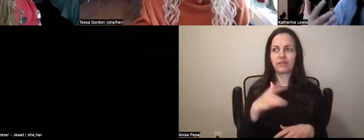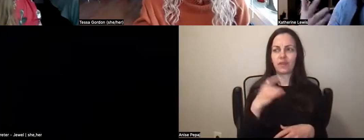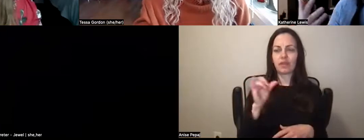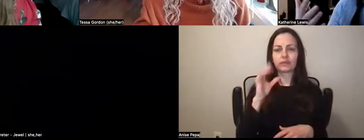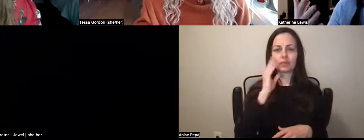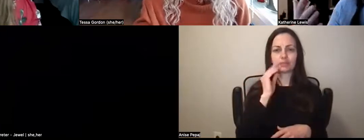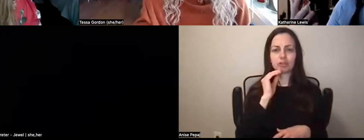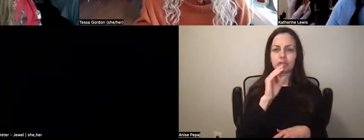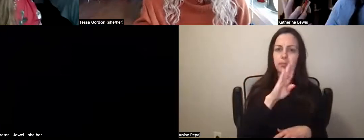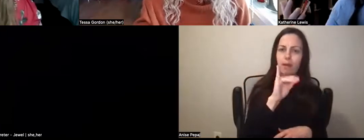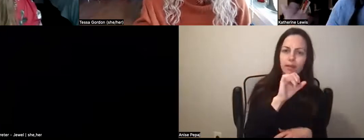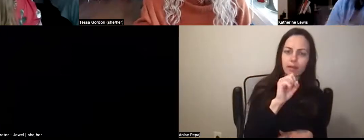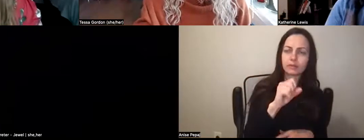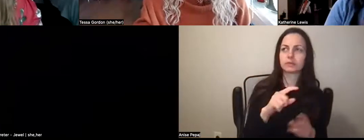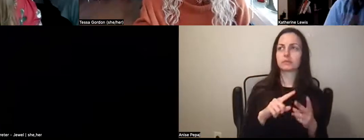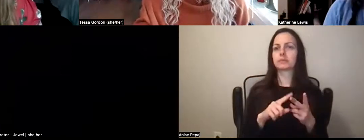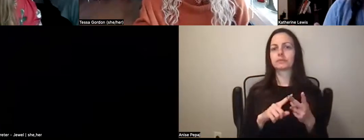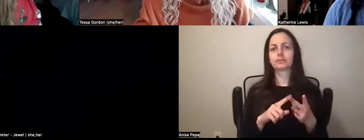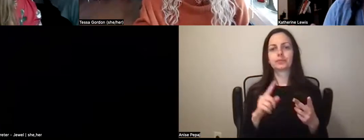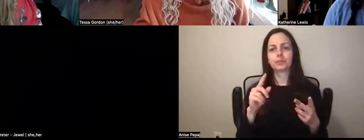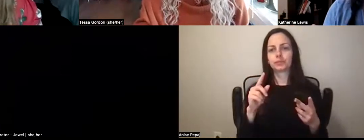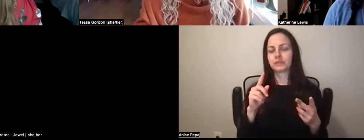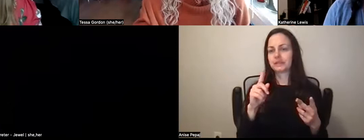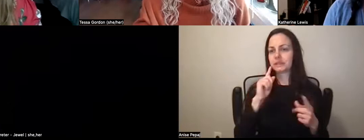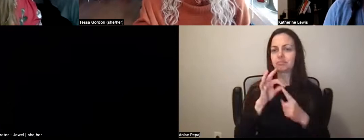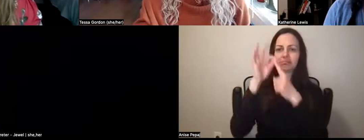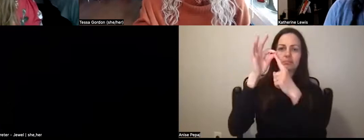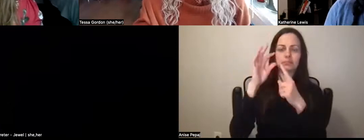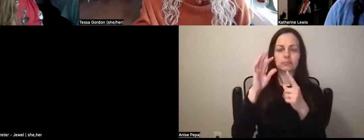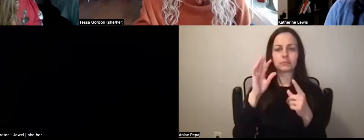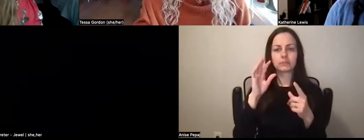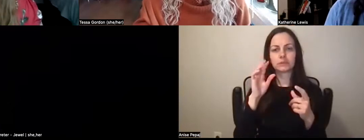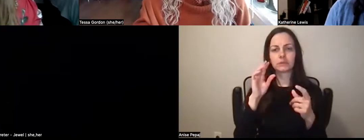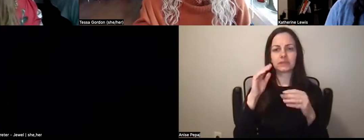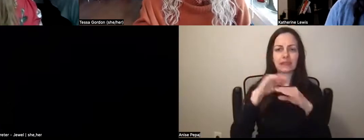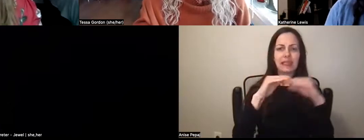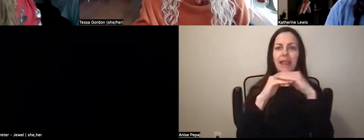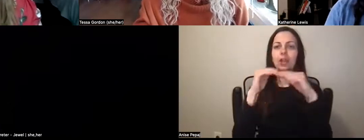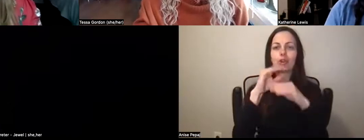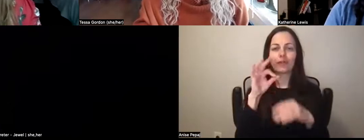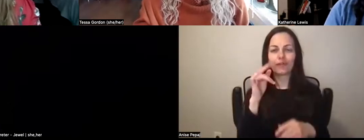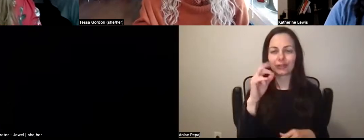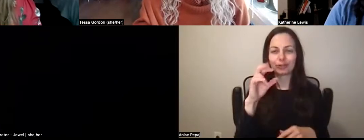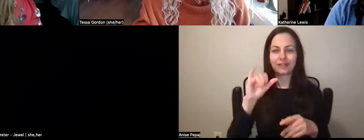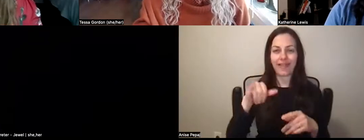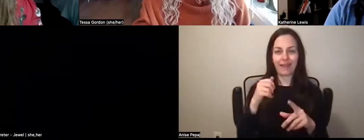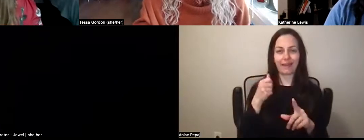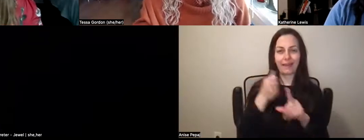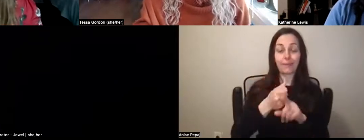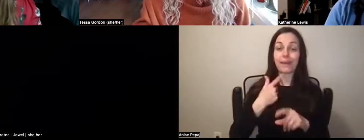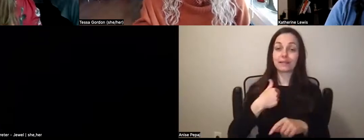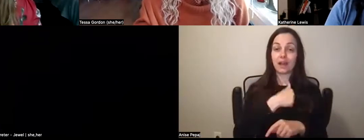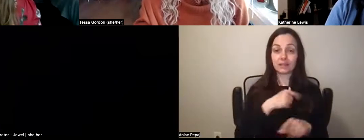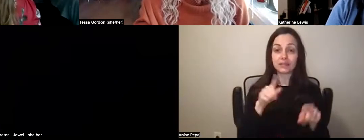these you know, so these nuanced and very layered factors that impact our lives as disabled